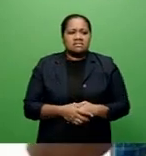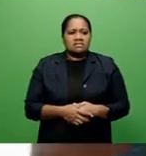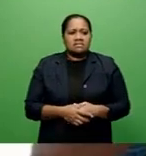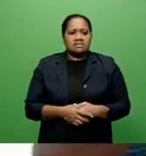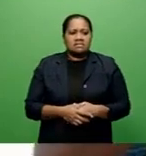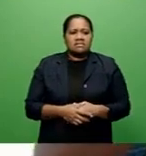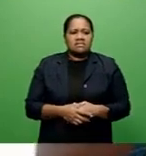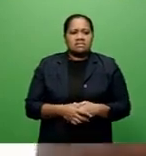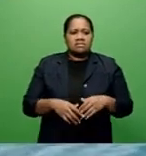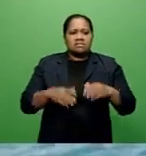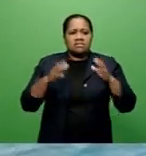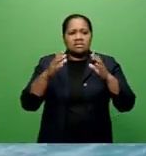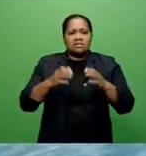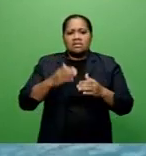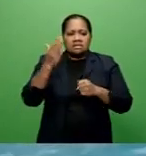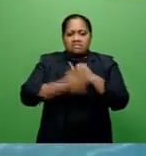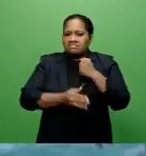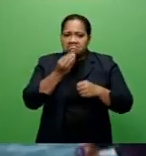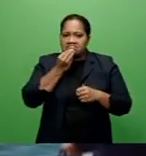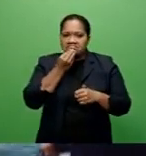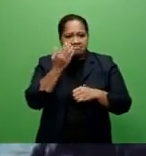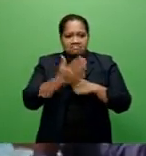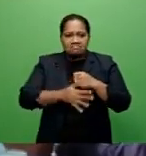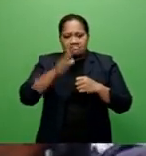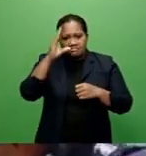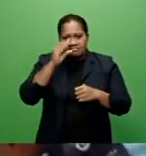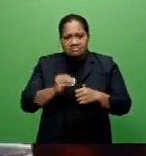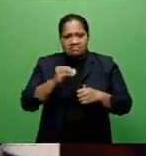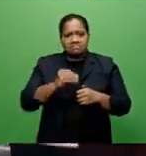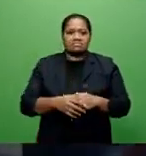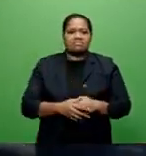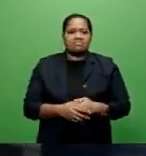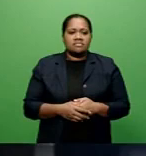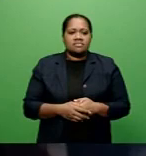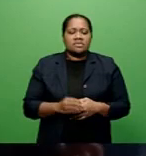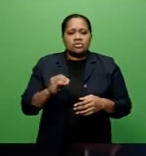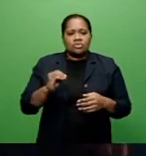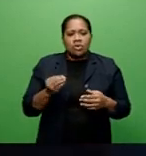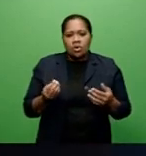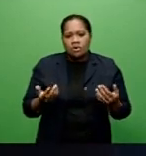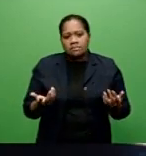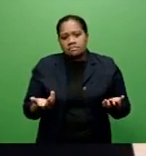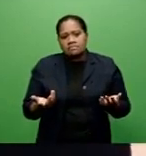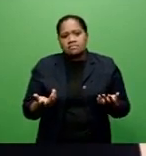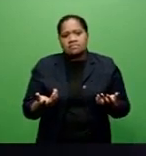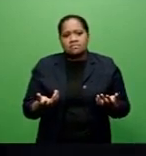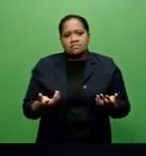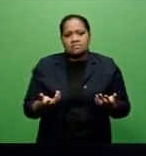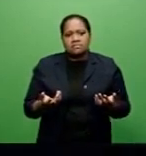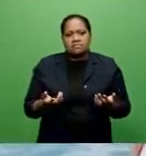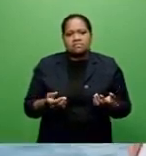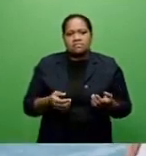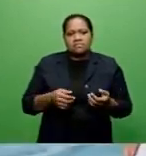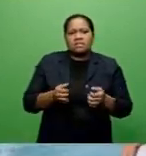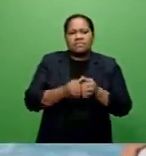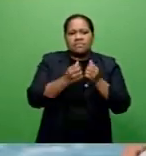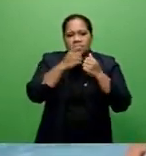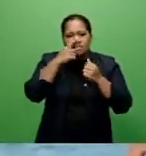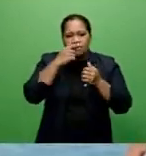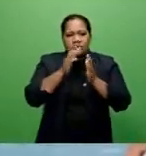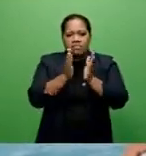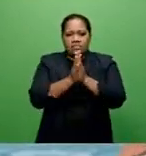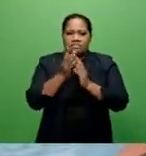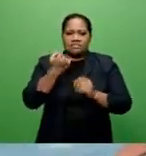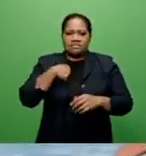day, every day, but still from there we managed to swim. So 20 people praying for us. Saturday